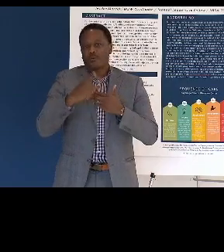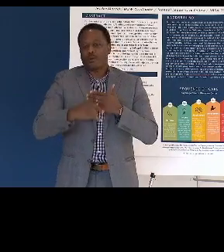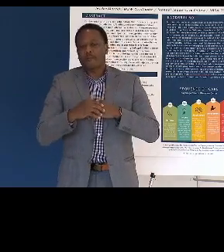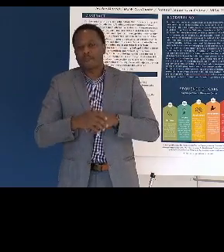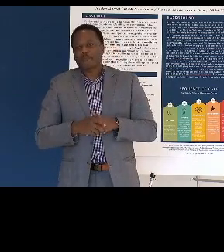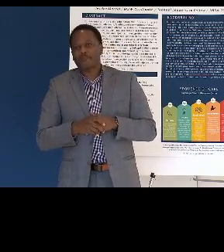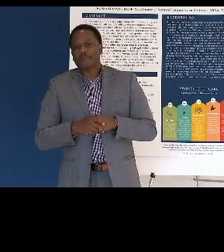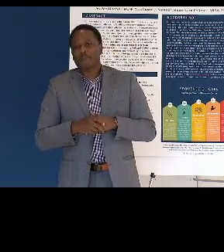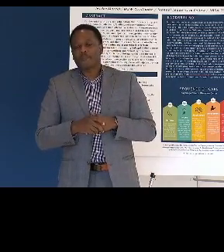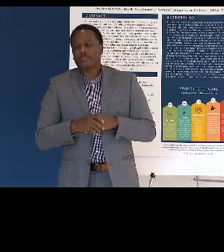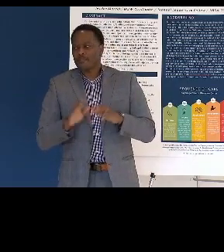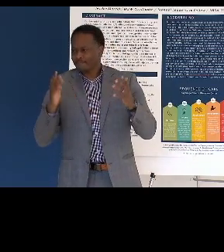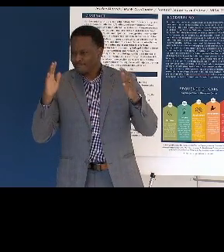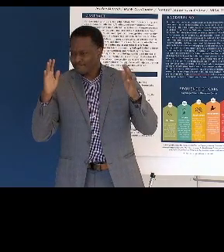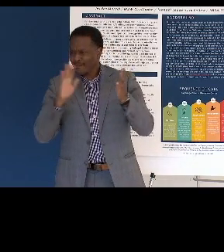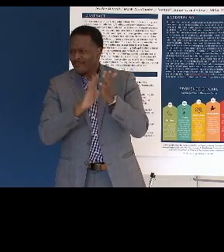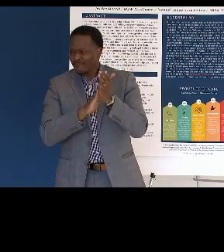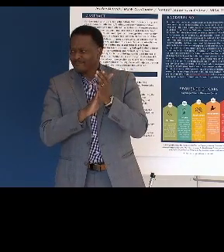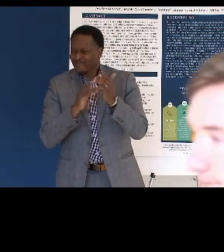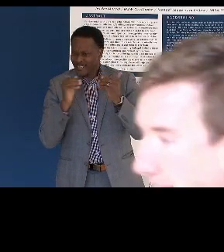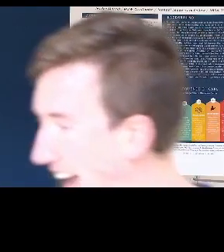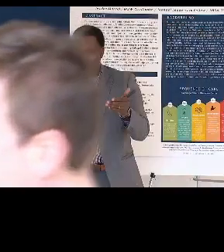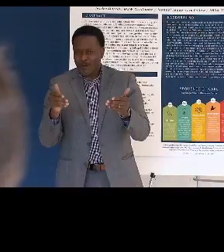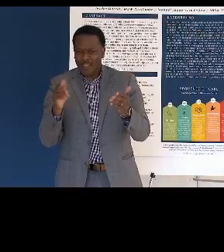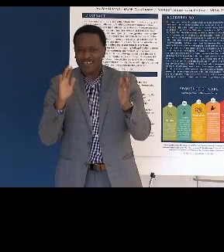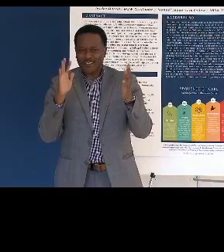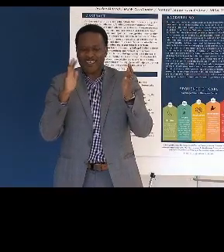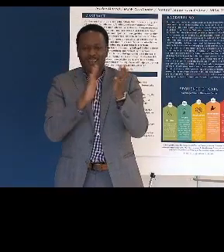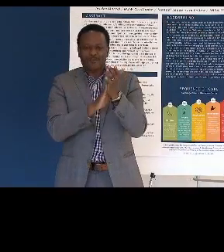someone is clapping. Yes, let's give them a hand. Thank you.